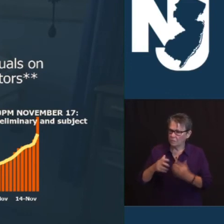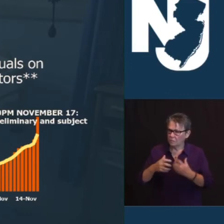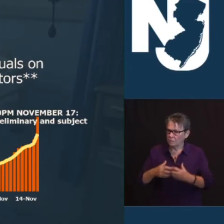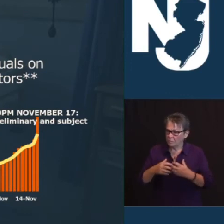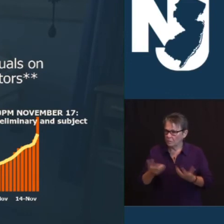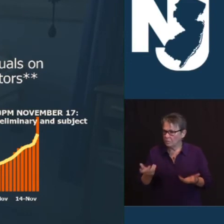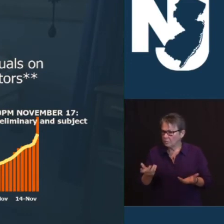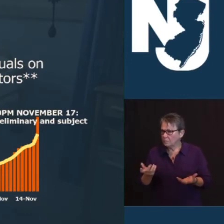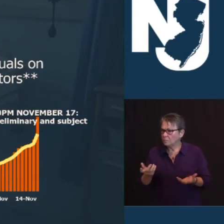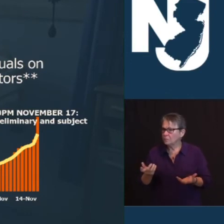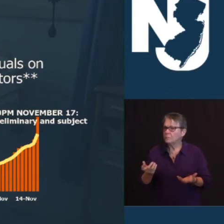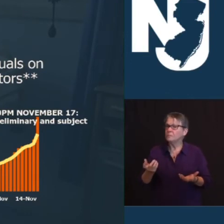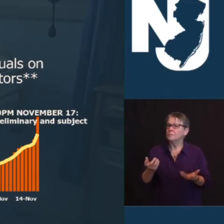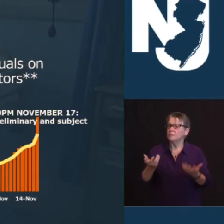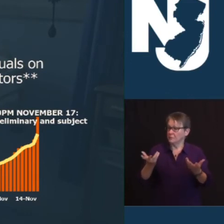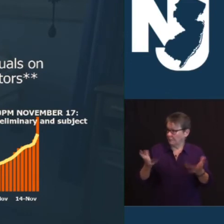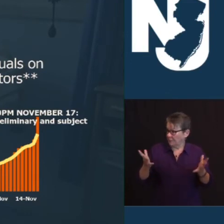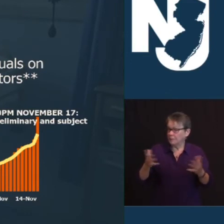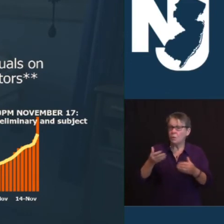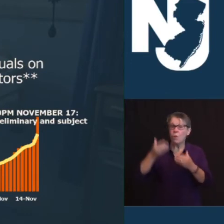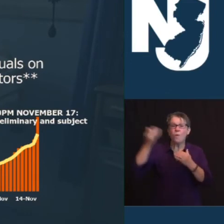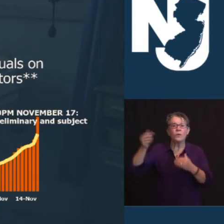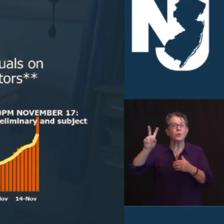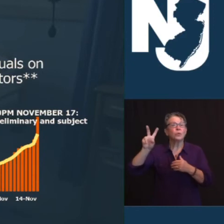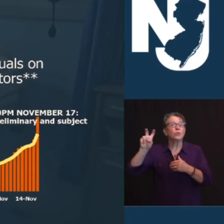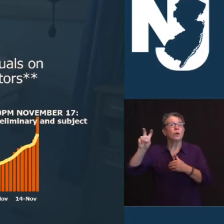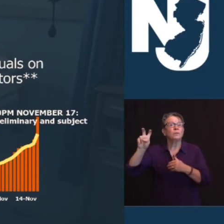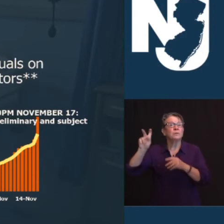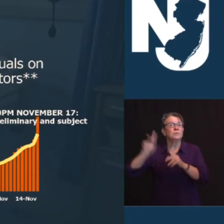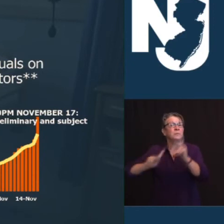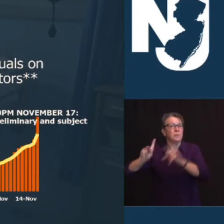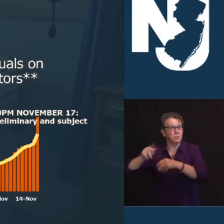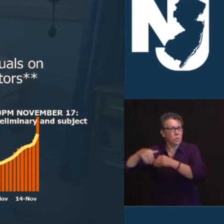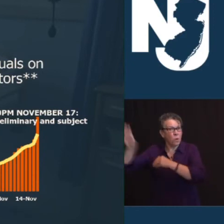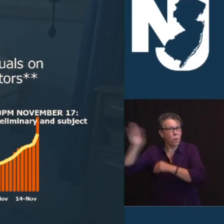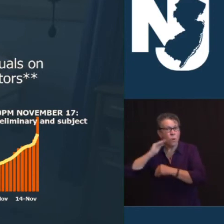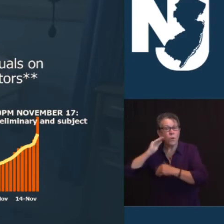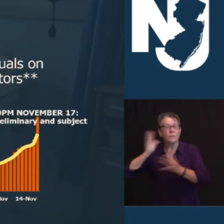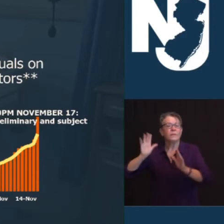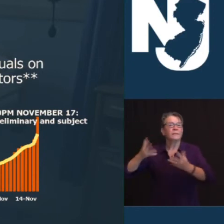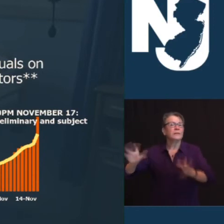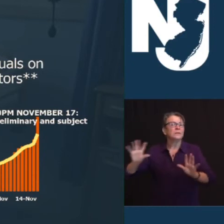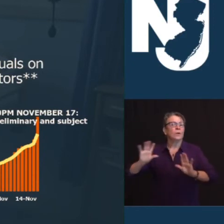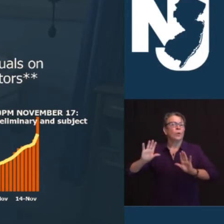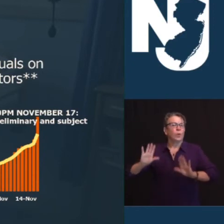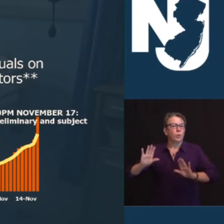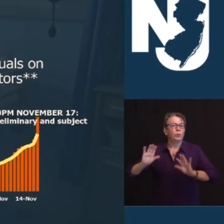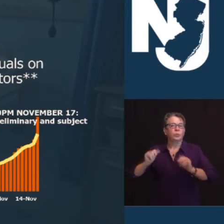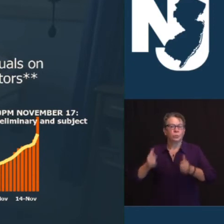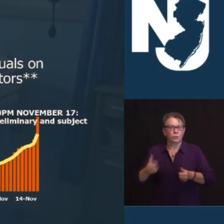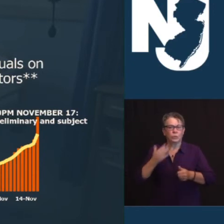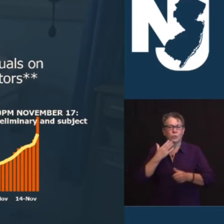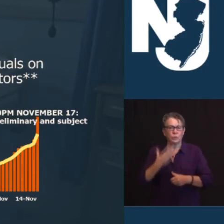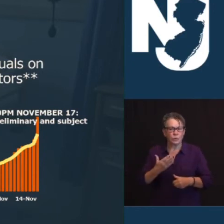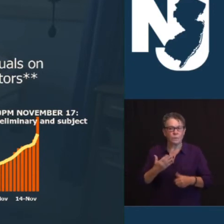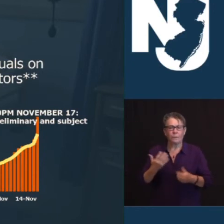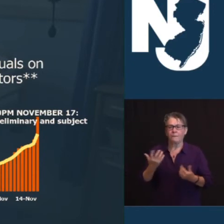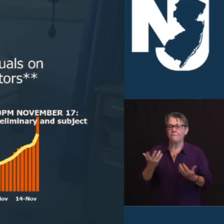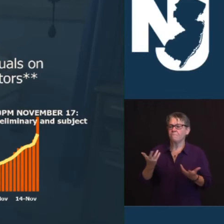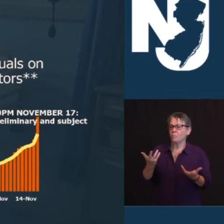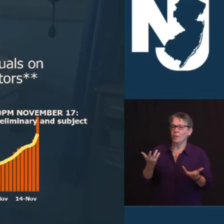new COVID positive patients were admitted. Recognizing it's apples to oranges, because these numbers are not in the confirmed